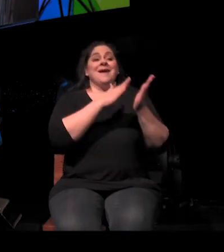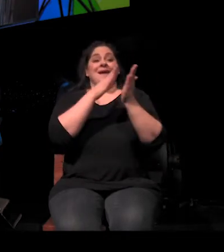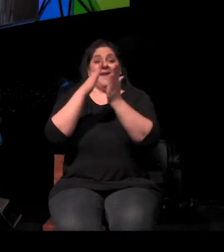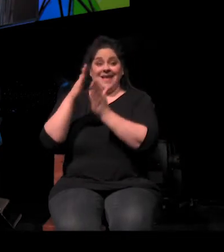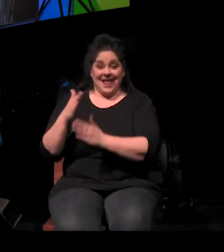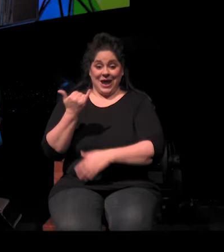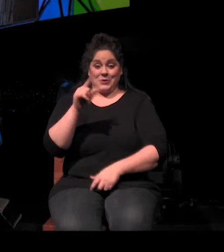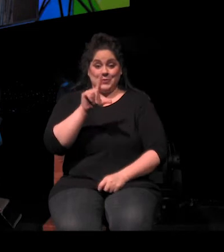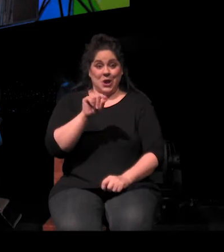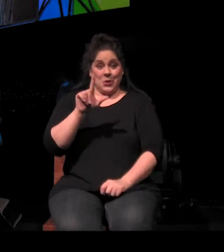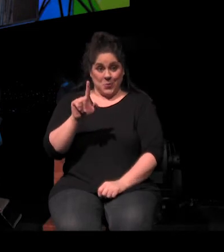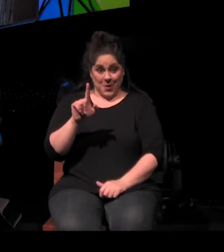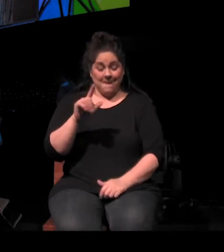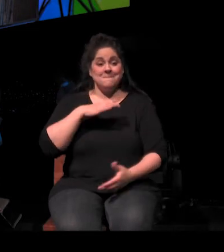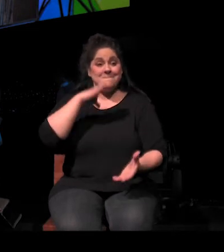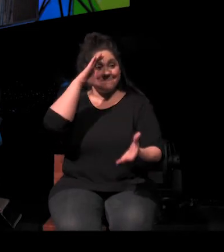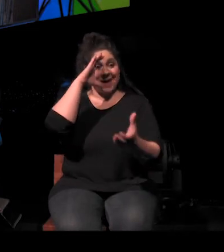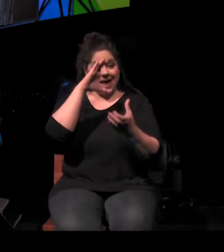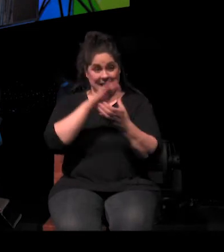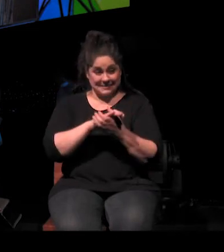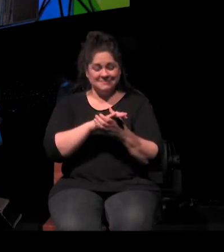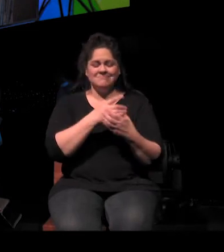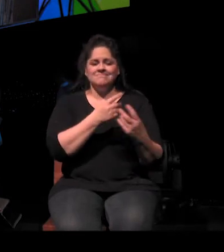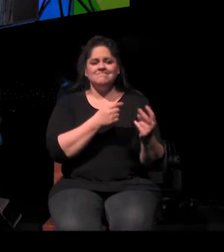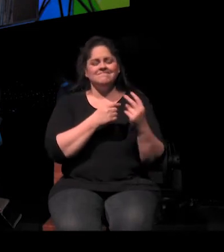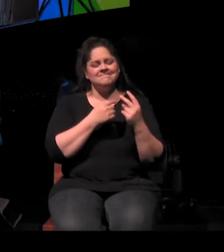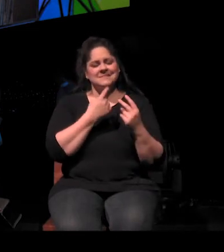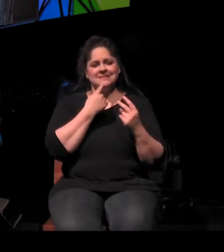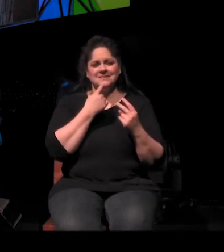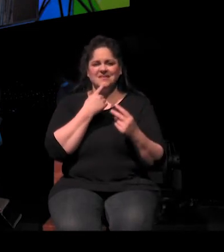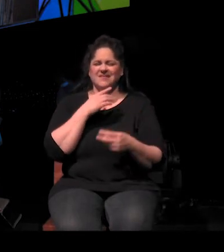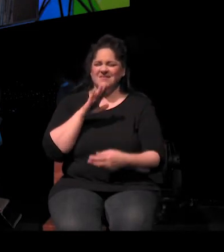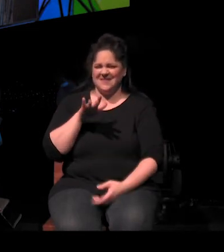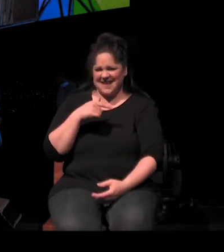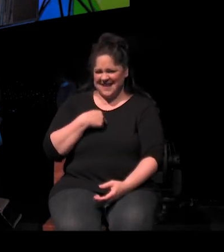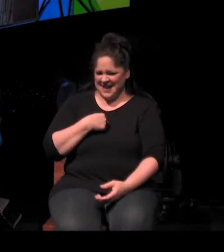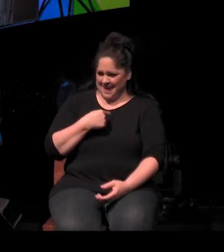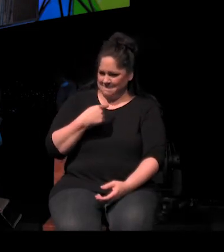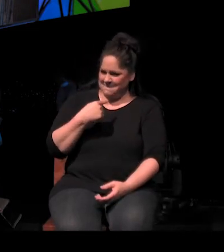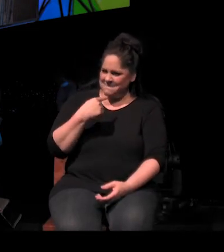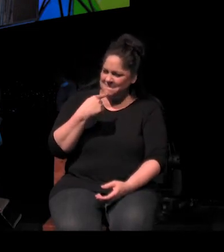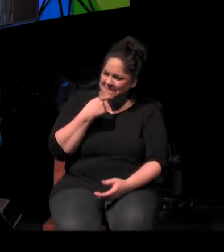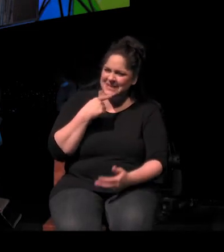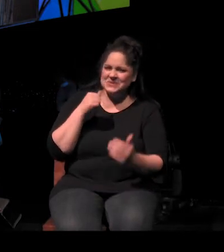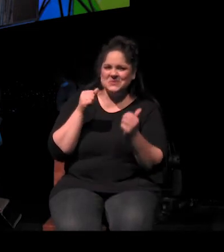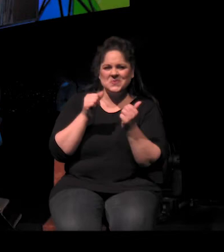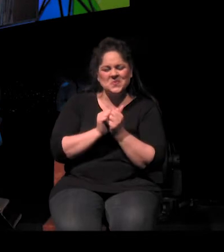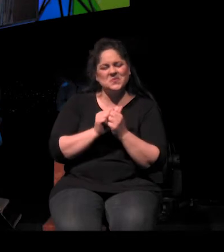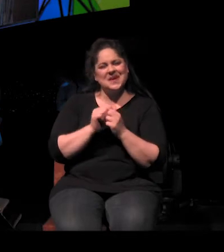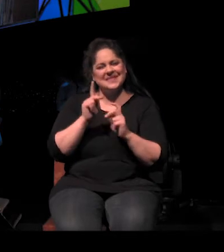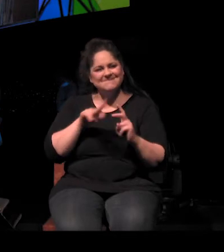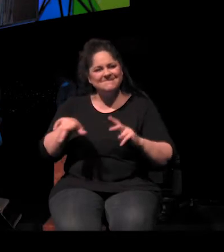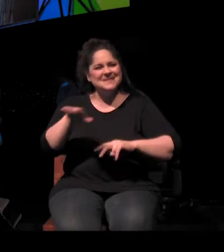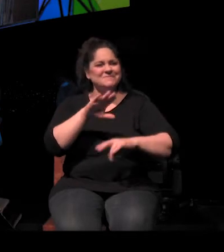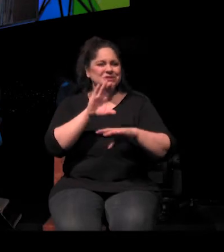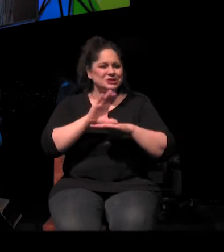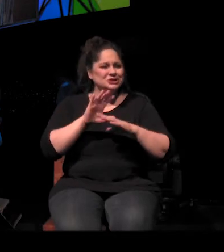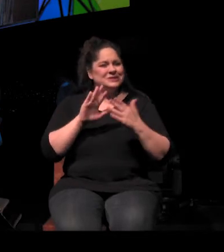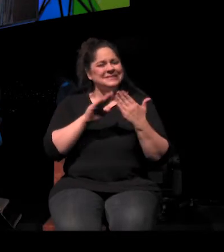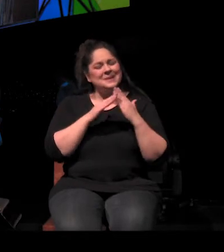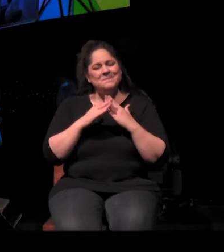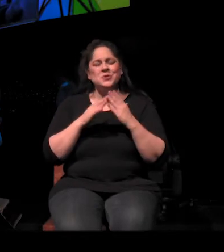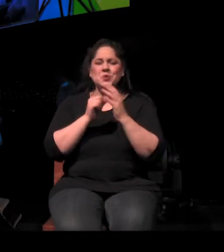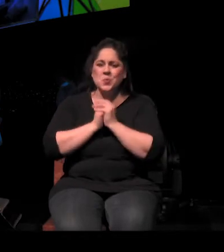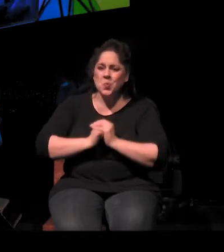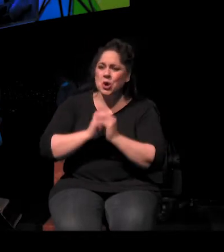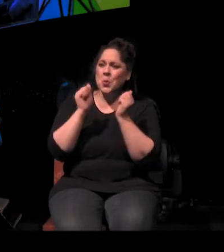And Matt looked at me and he said, I really miss just being with community at church. And he said, I really just miss